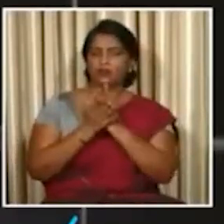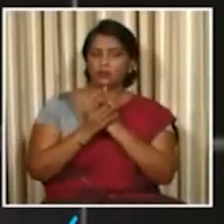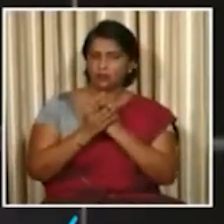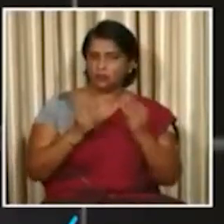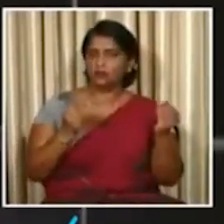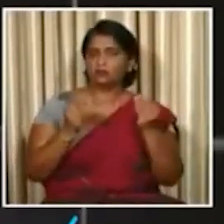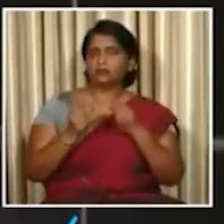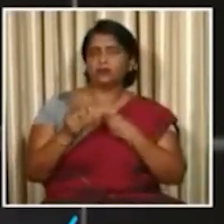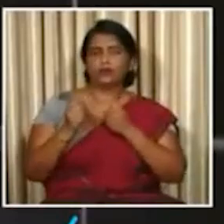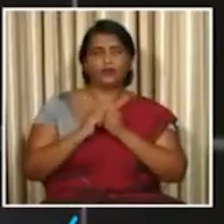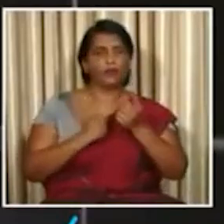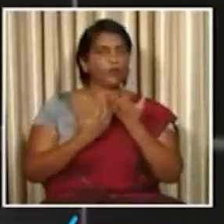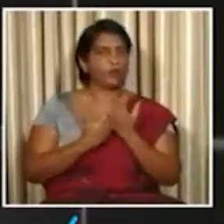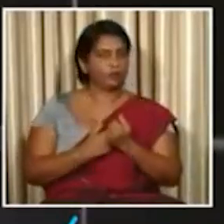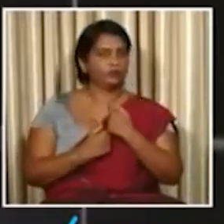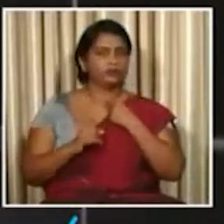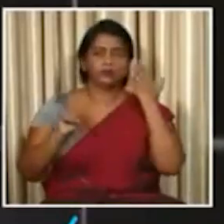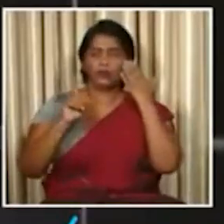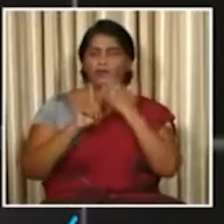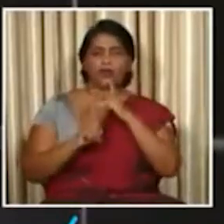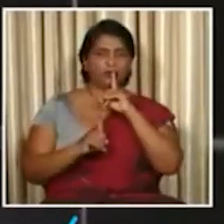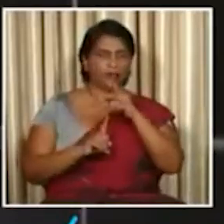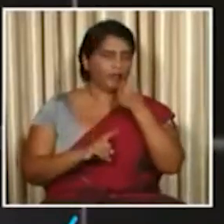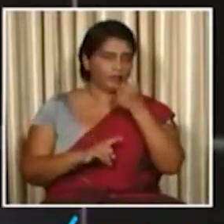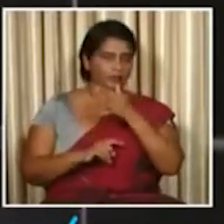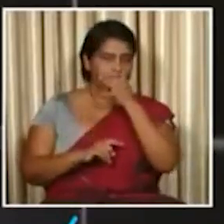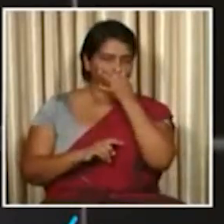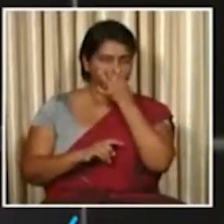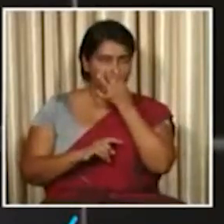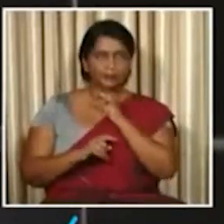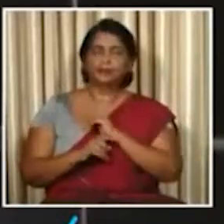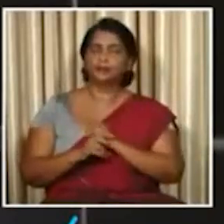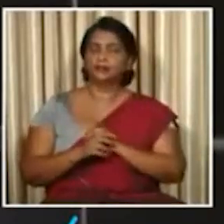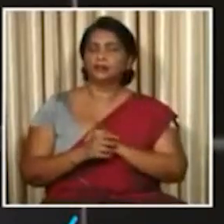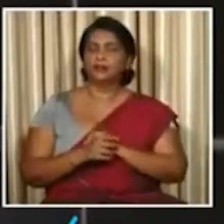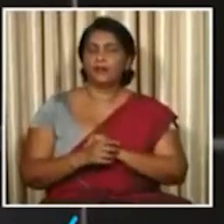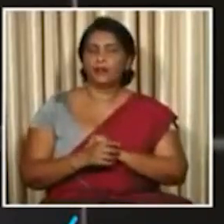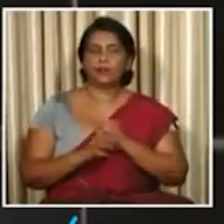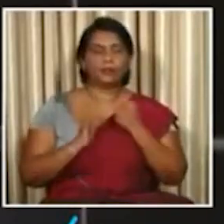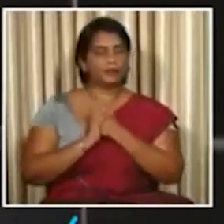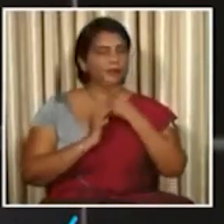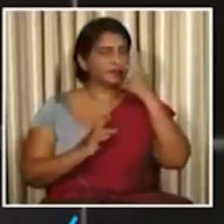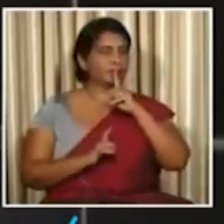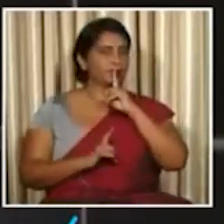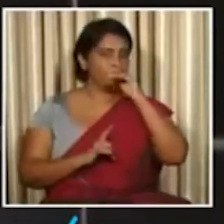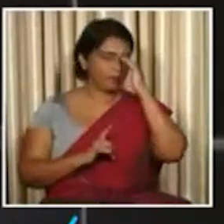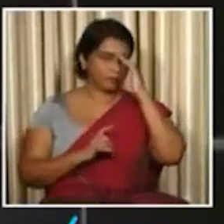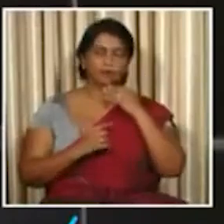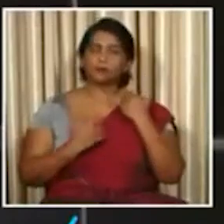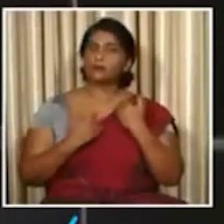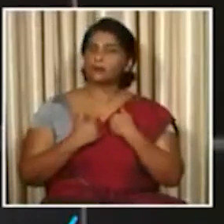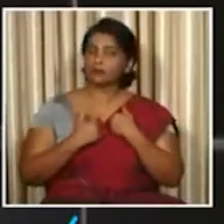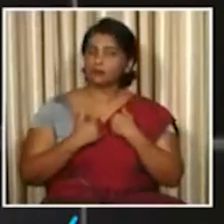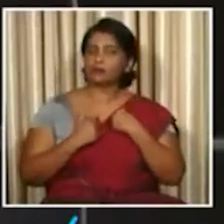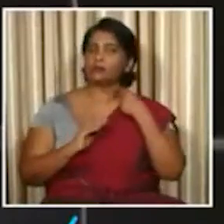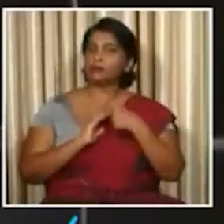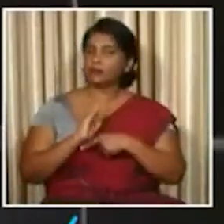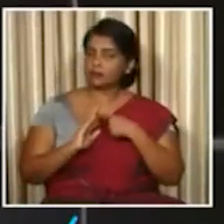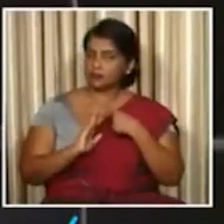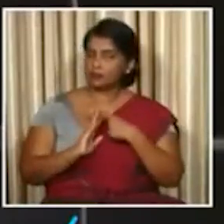Mr. Deputy Speaker, our country should also support the demand for accountability for violations of